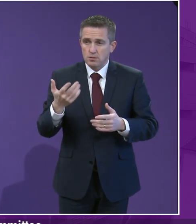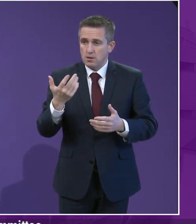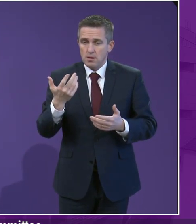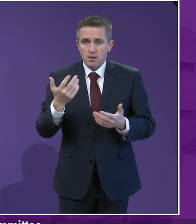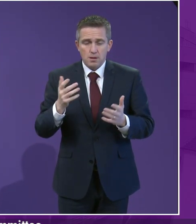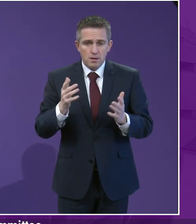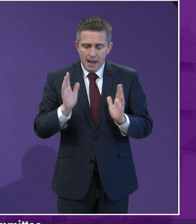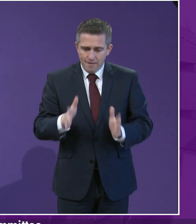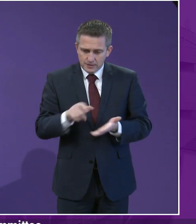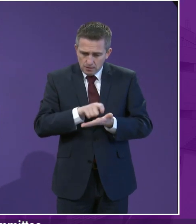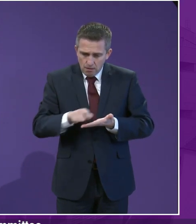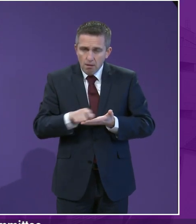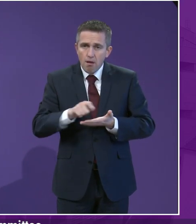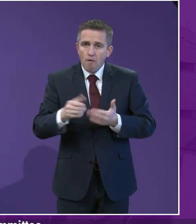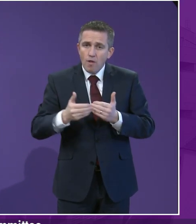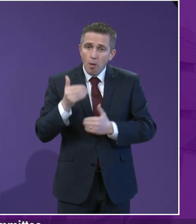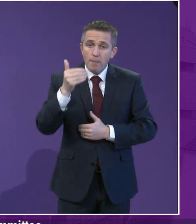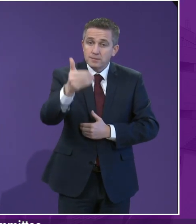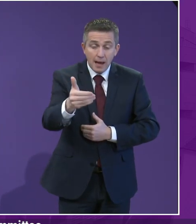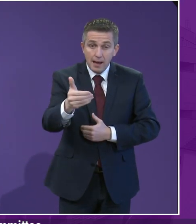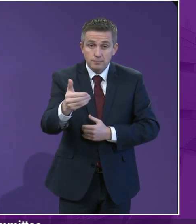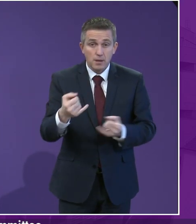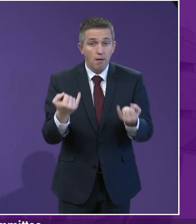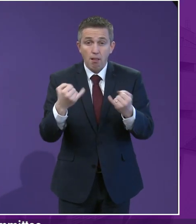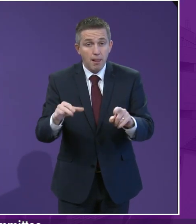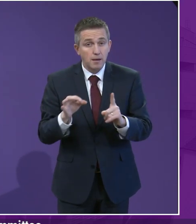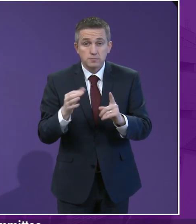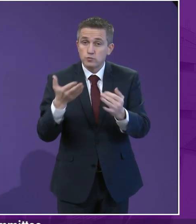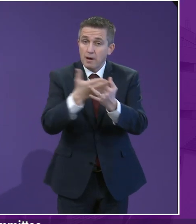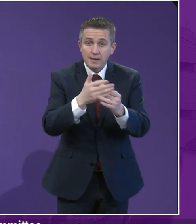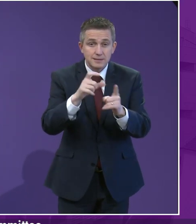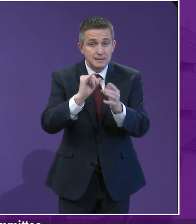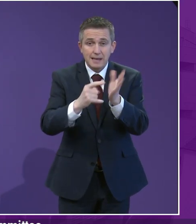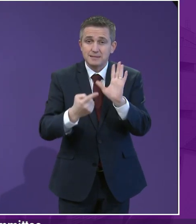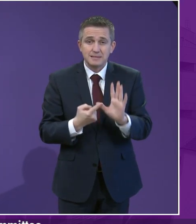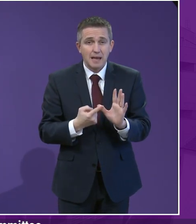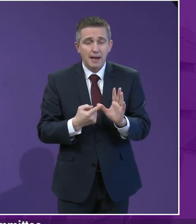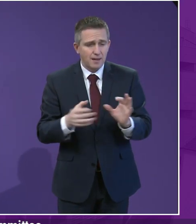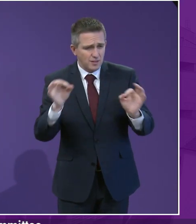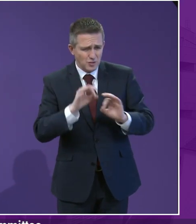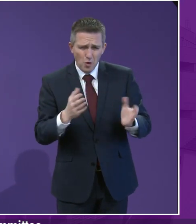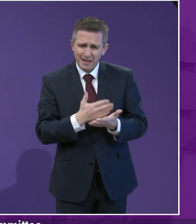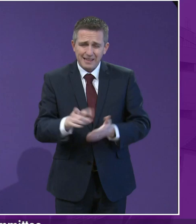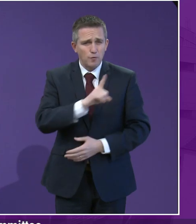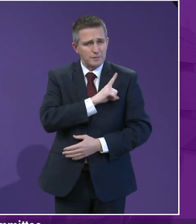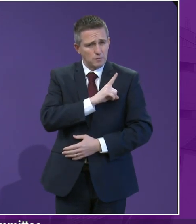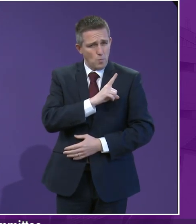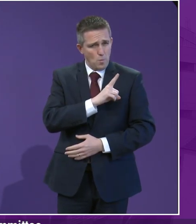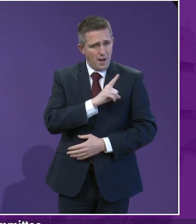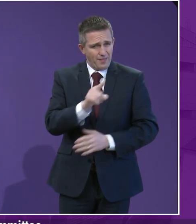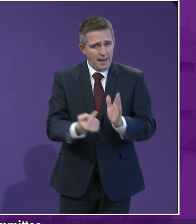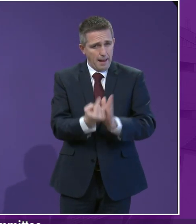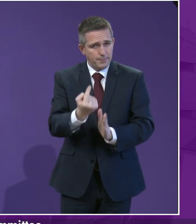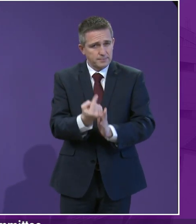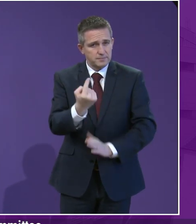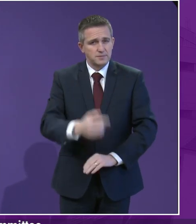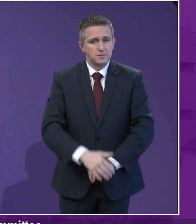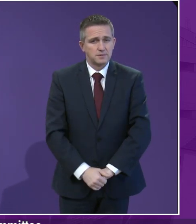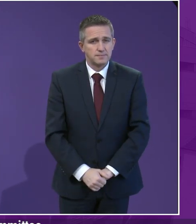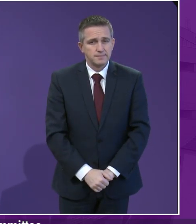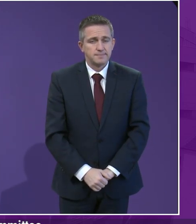that we're seeing is around part-time students not being able to access DSA. There's a strange counterproductive